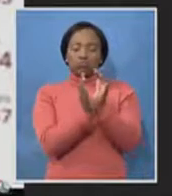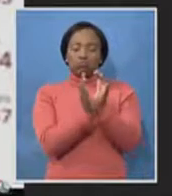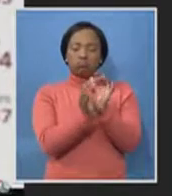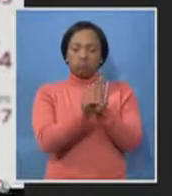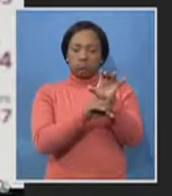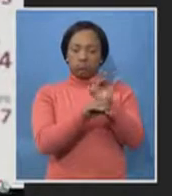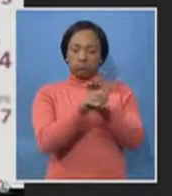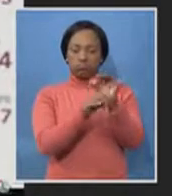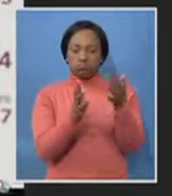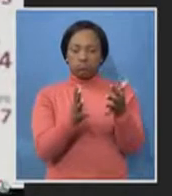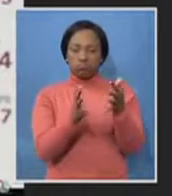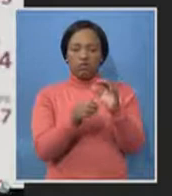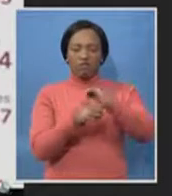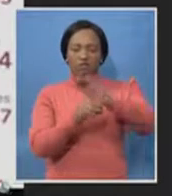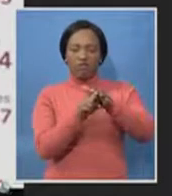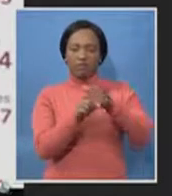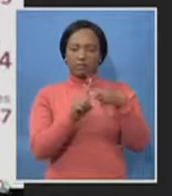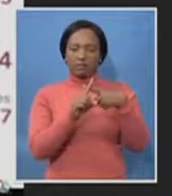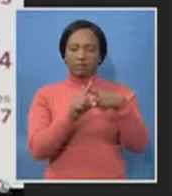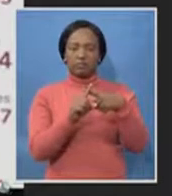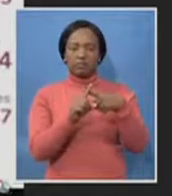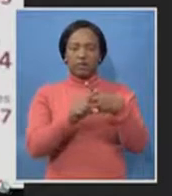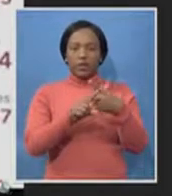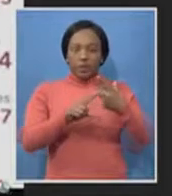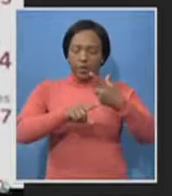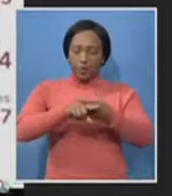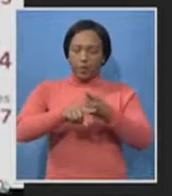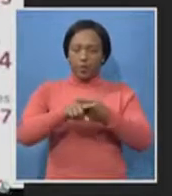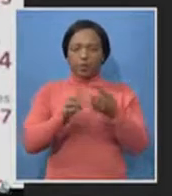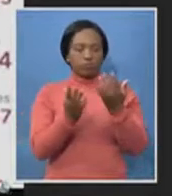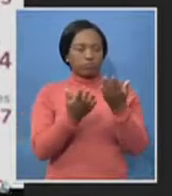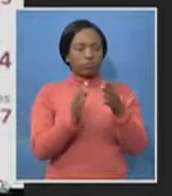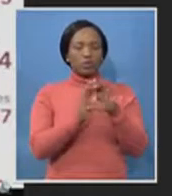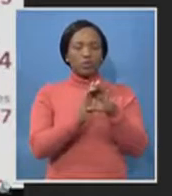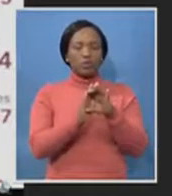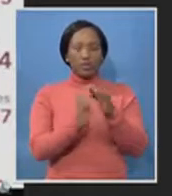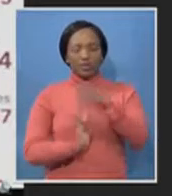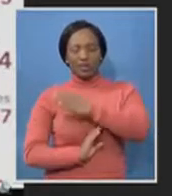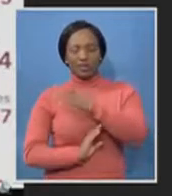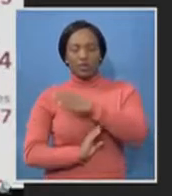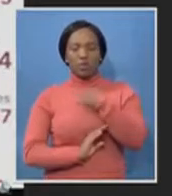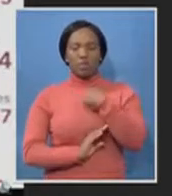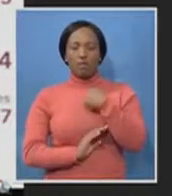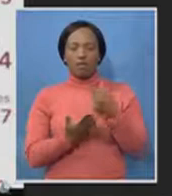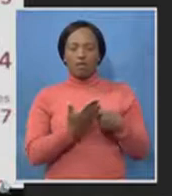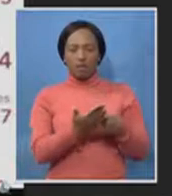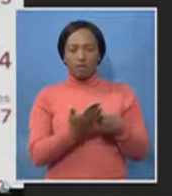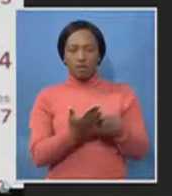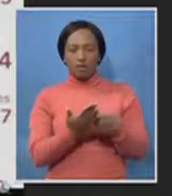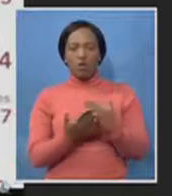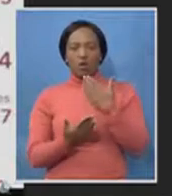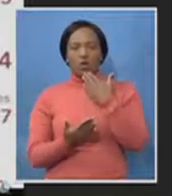to engage others. For example, this afternoon I will be in discussion with the Gavi, the CEO of